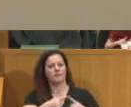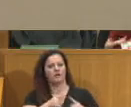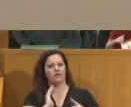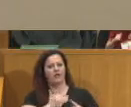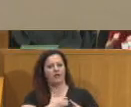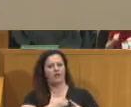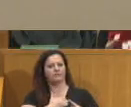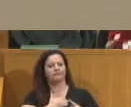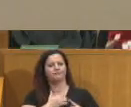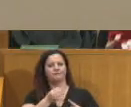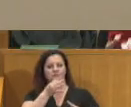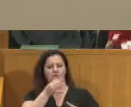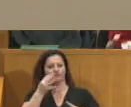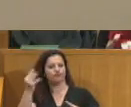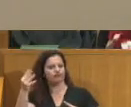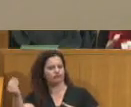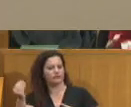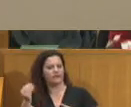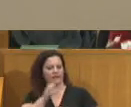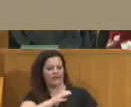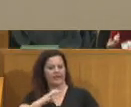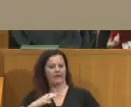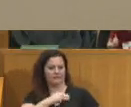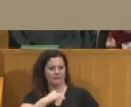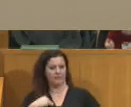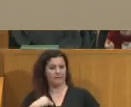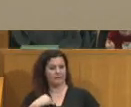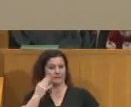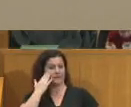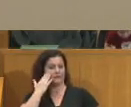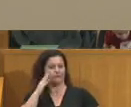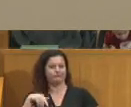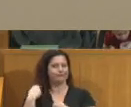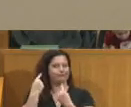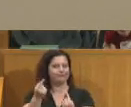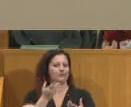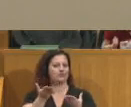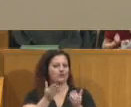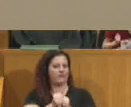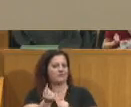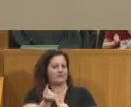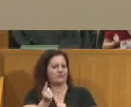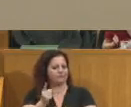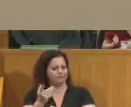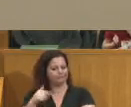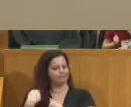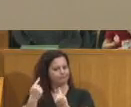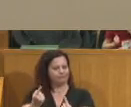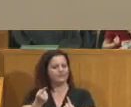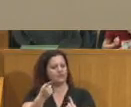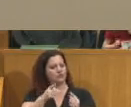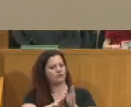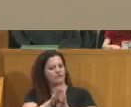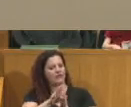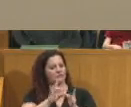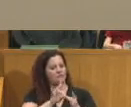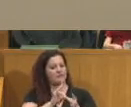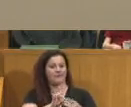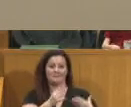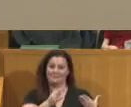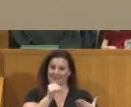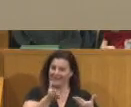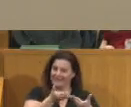Mayor Gant, thank you for being here. The very first building I built at UNC Charlotte was yours. I'm glad I could be joined tonight by my wife,